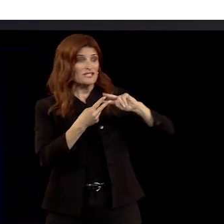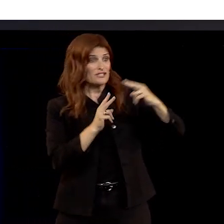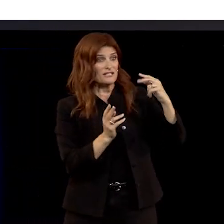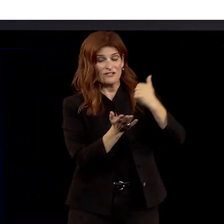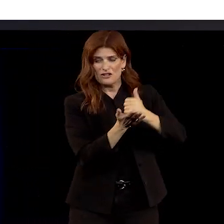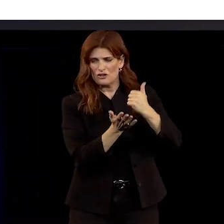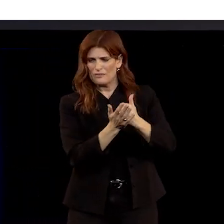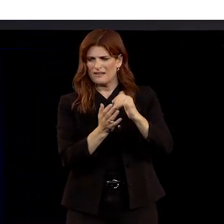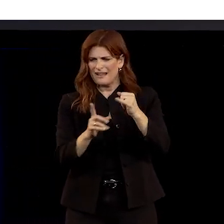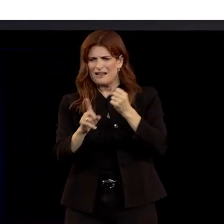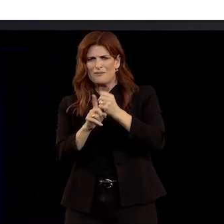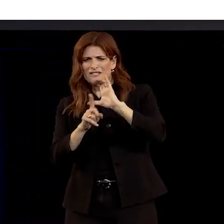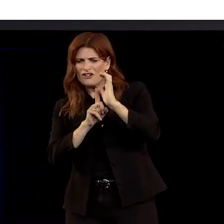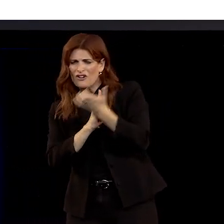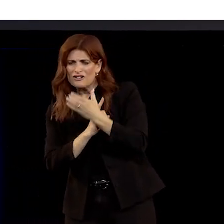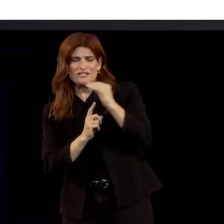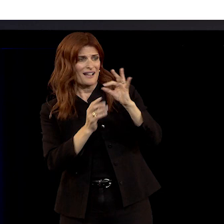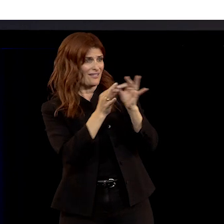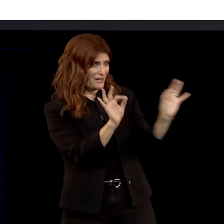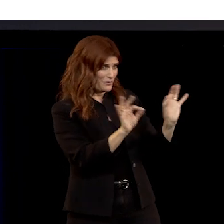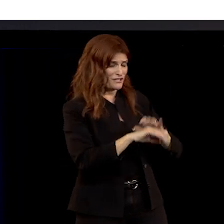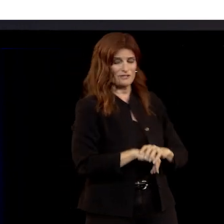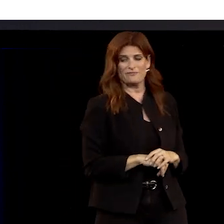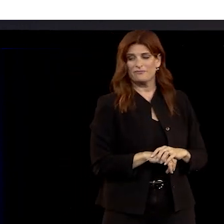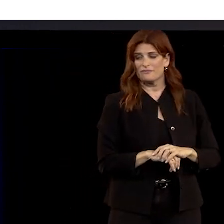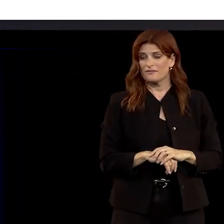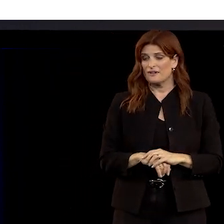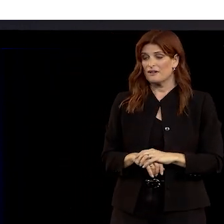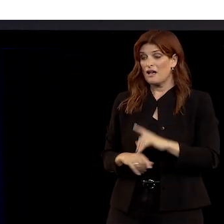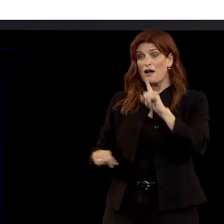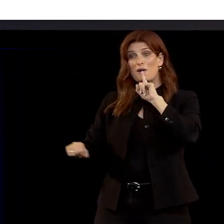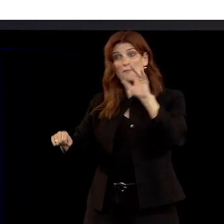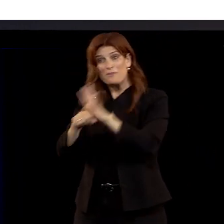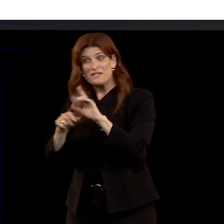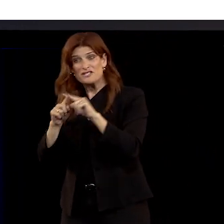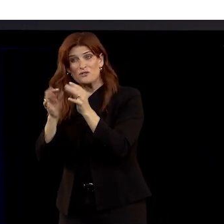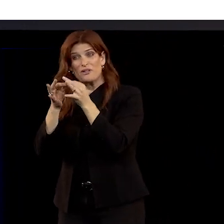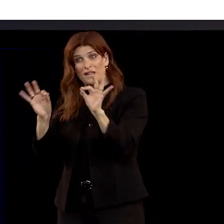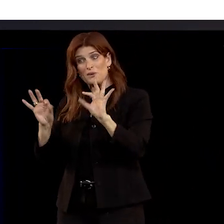Now, it's important to approach care through an affirmative lens,